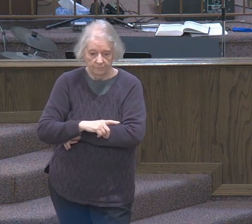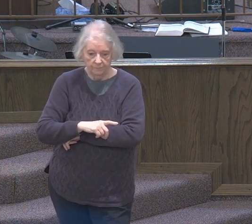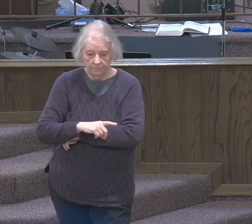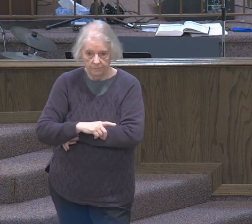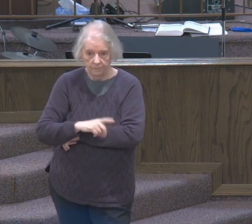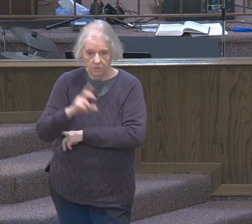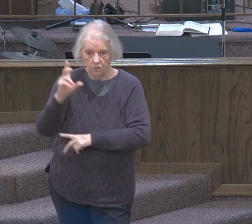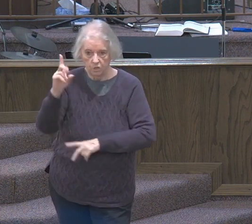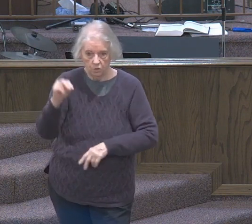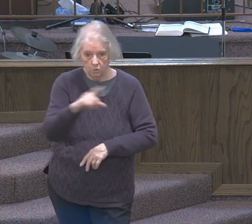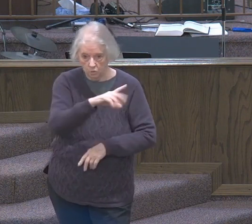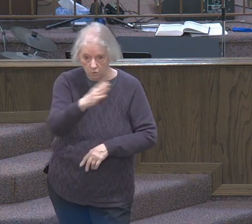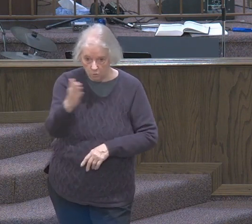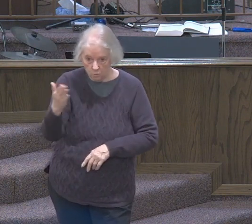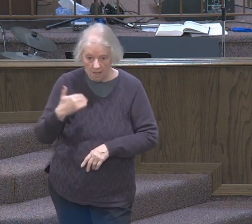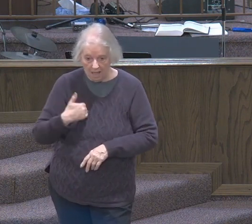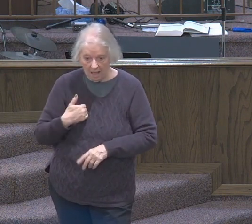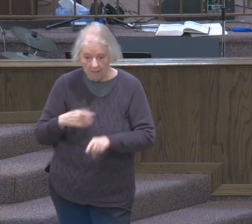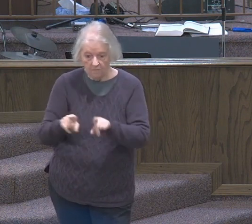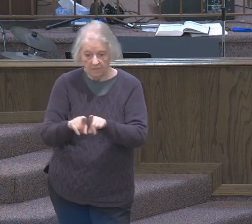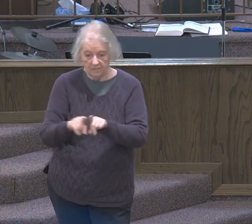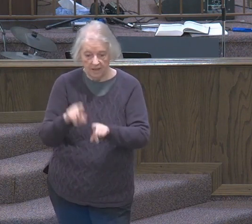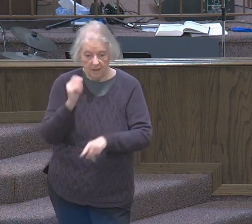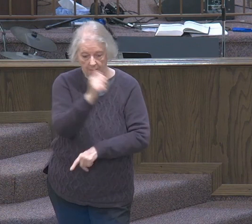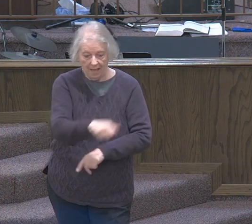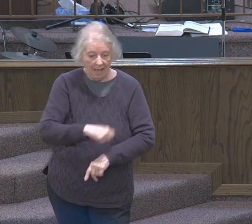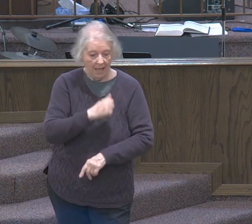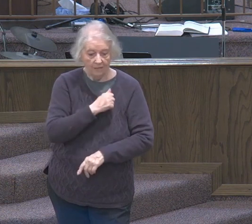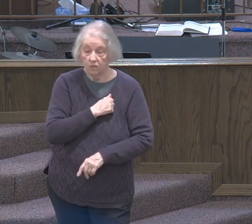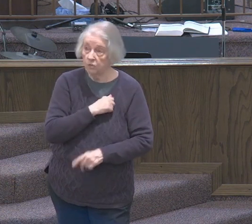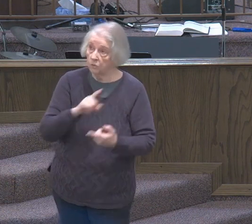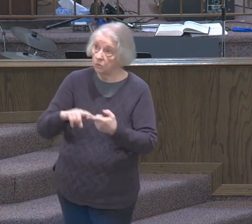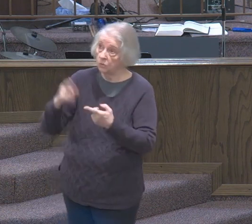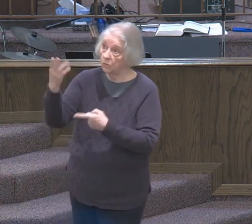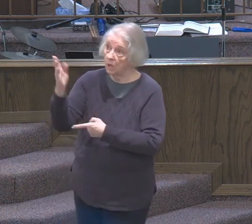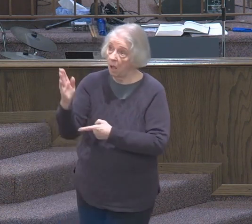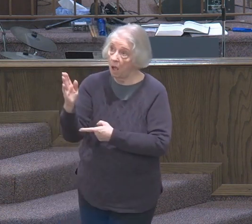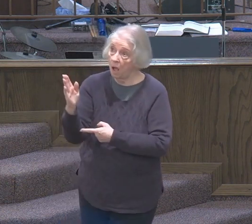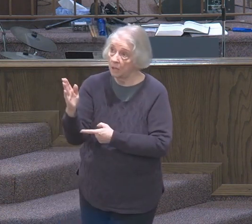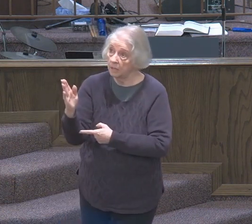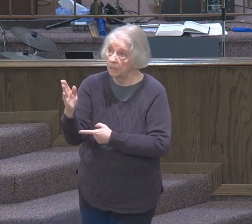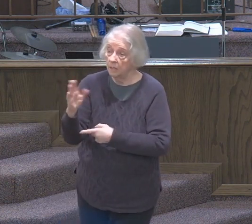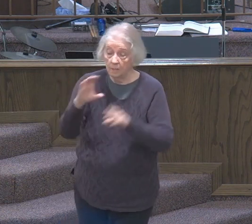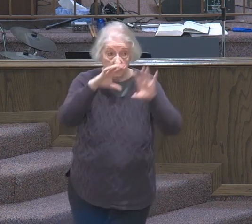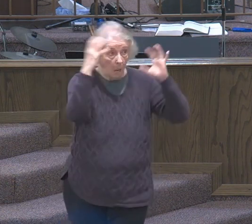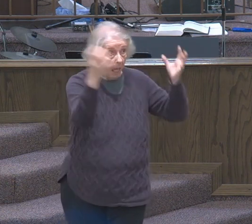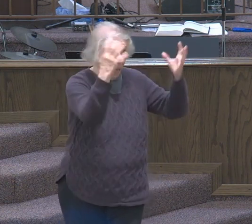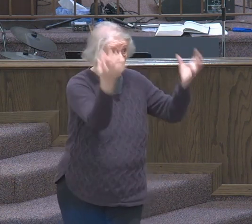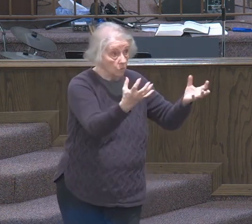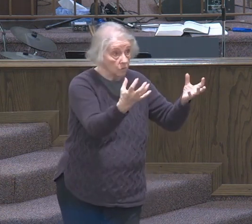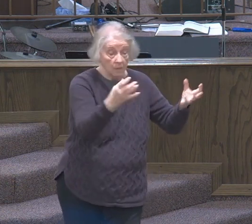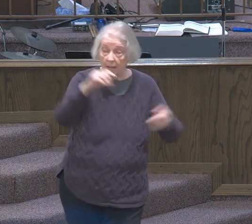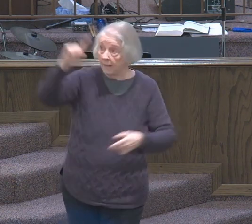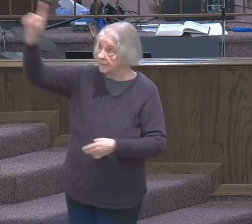do you have the same response toward the God of those clouds?